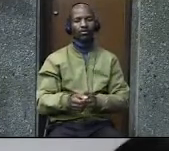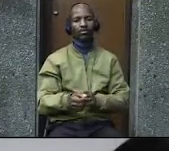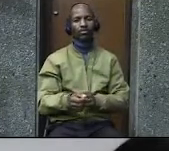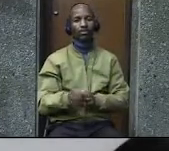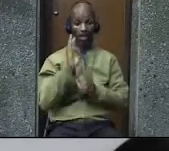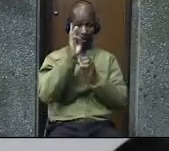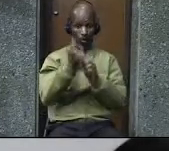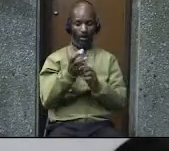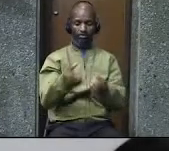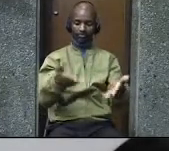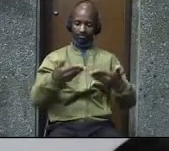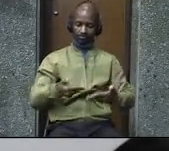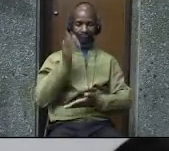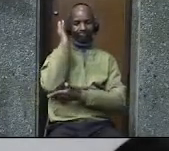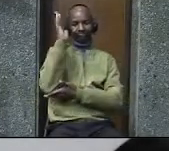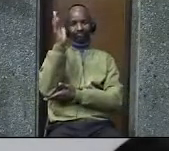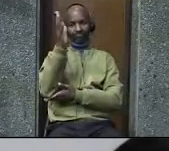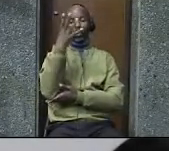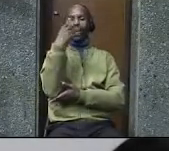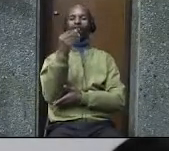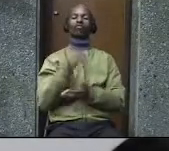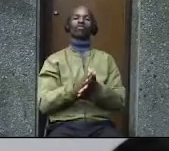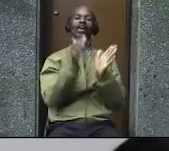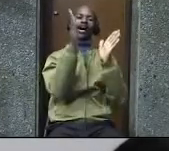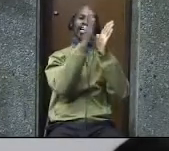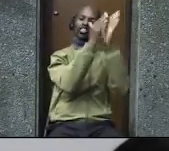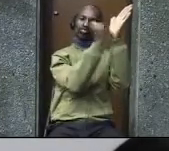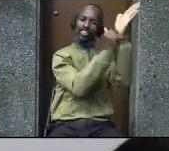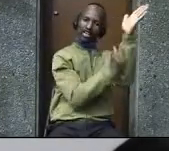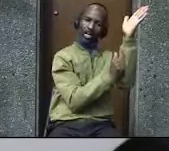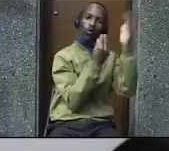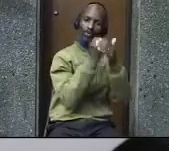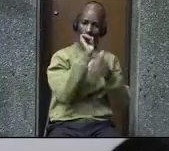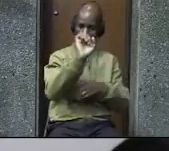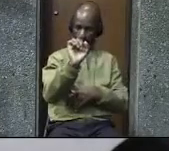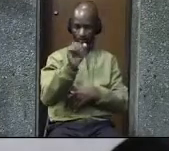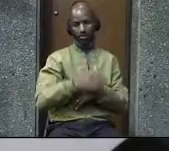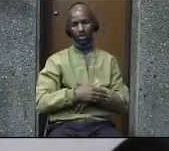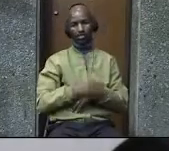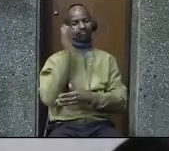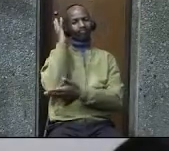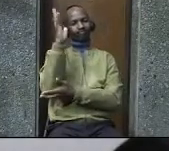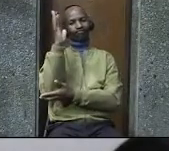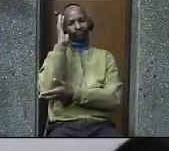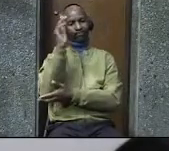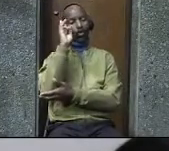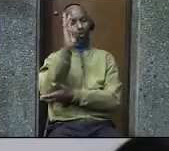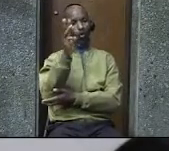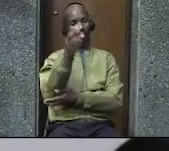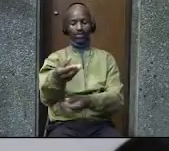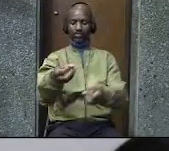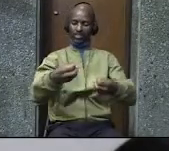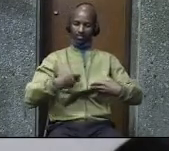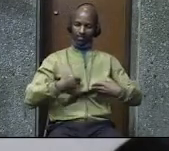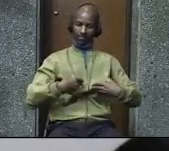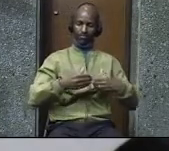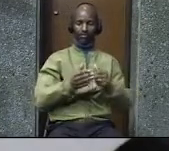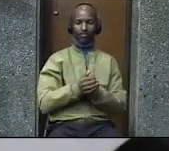We're going to receive presentation. I'm sure you've got the agenda with you. The presentations that we're going to receive.